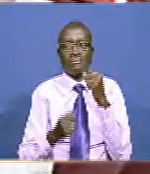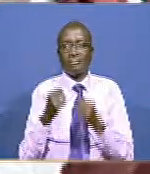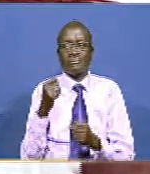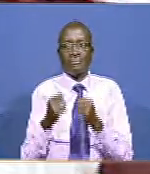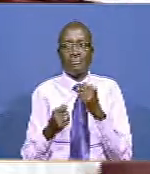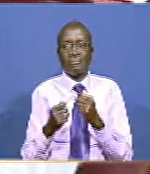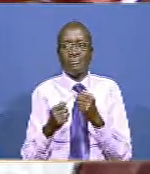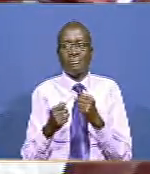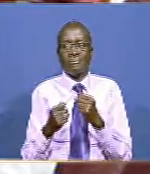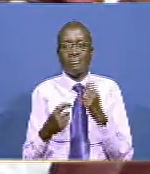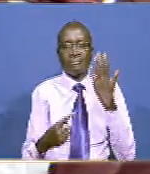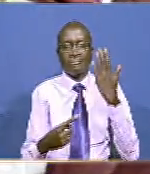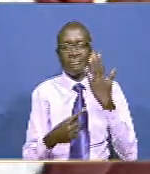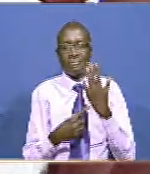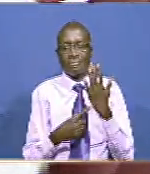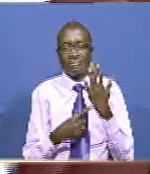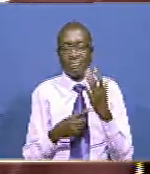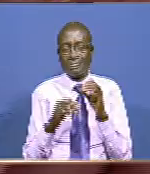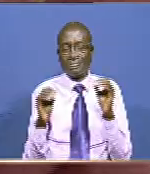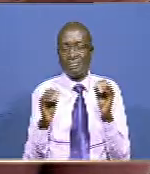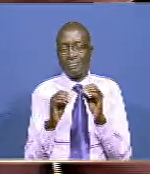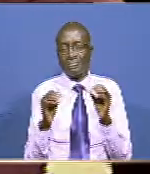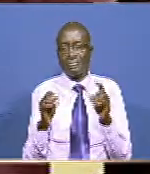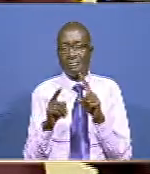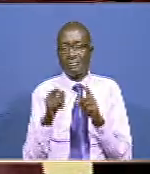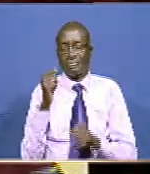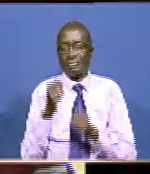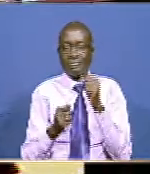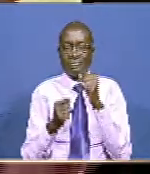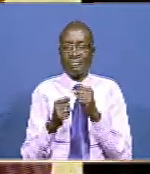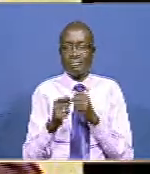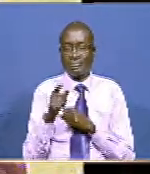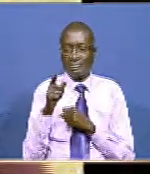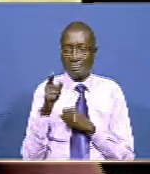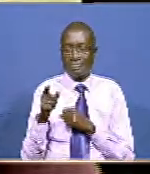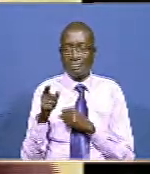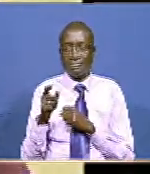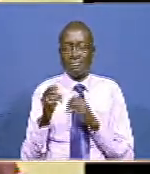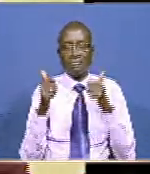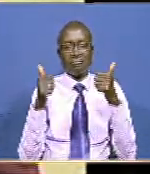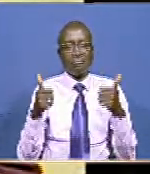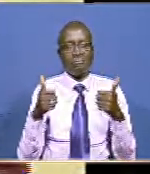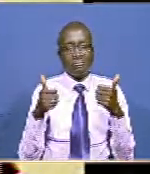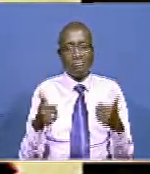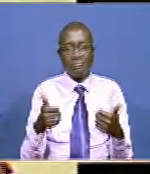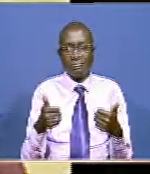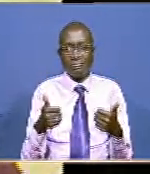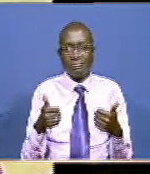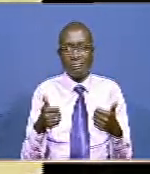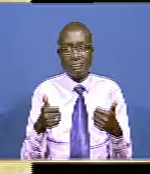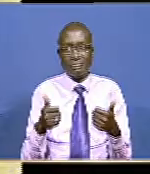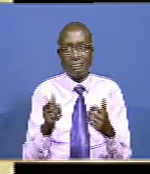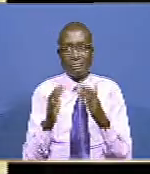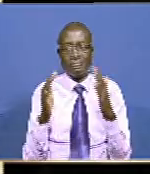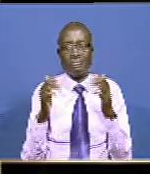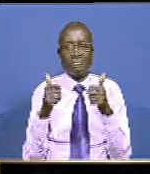thorn isitudunge tukitaka kukov the same race na how. So big up, big up, big